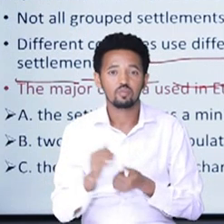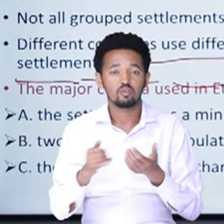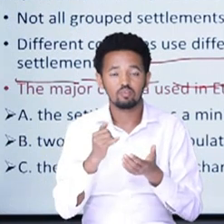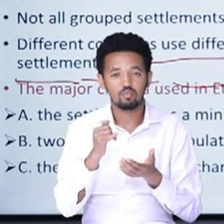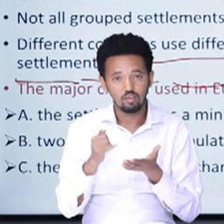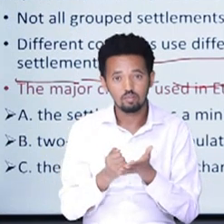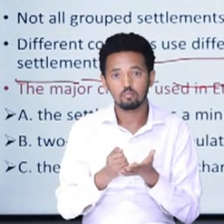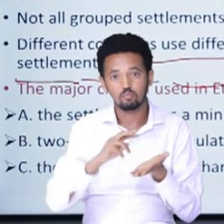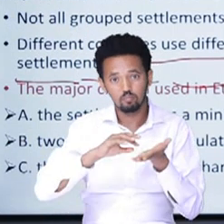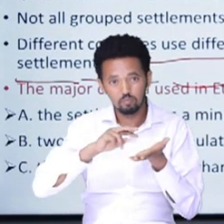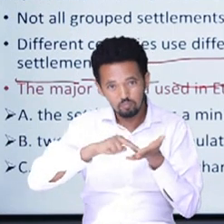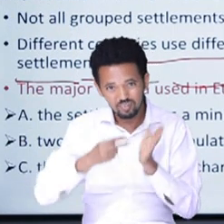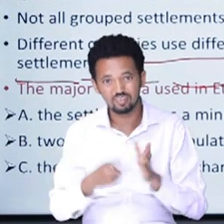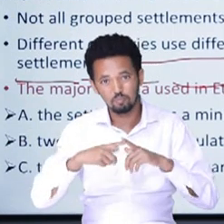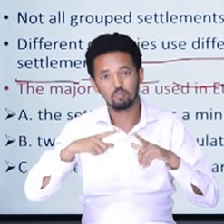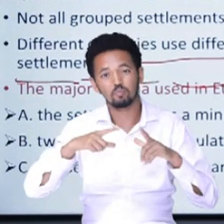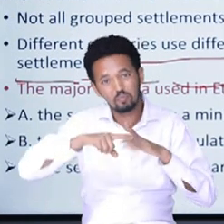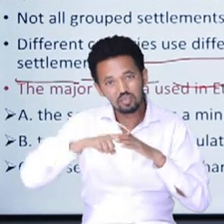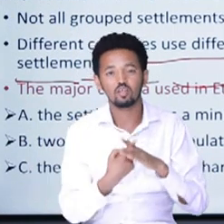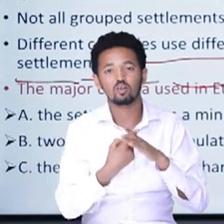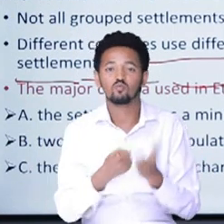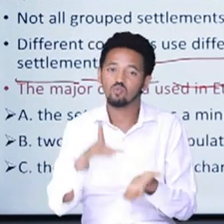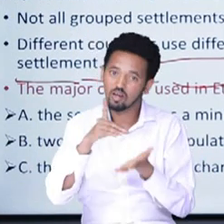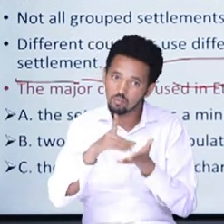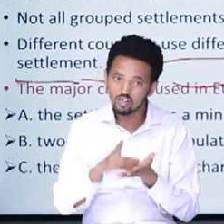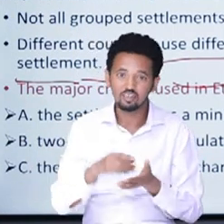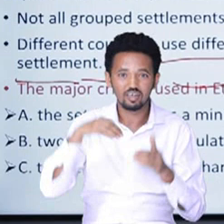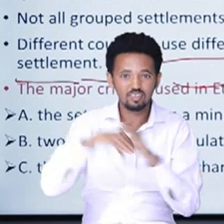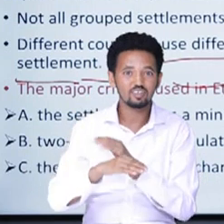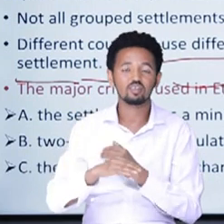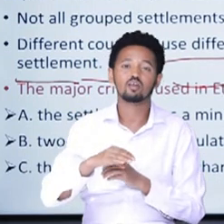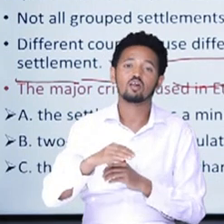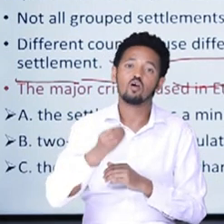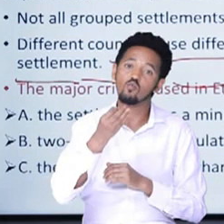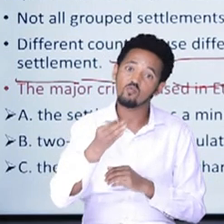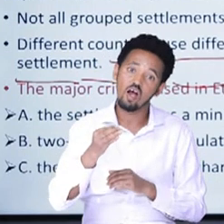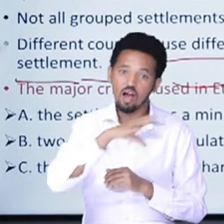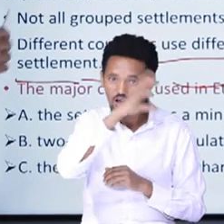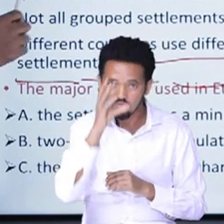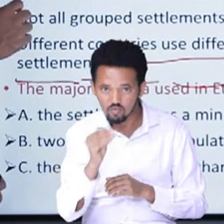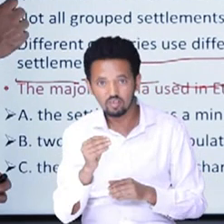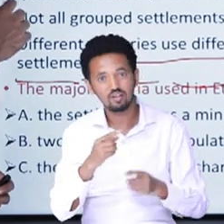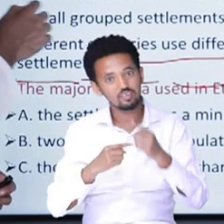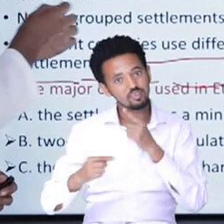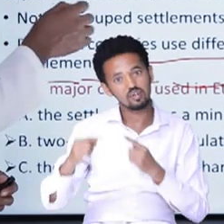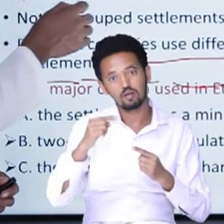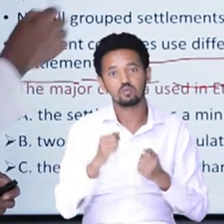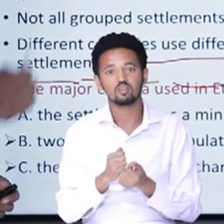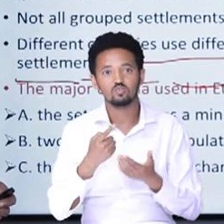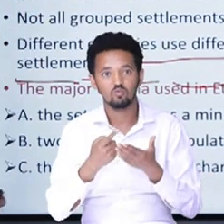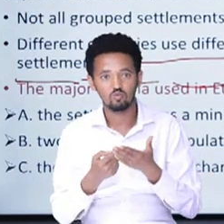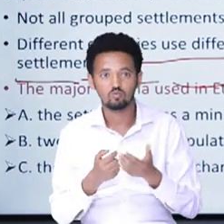That means the beginning of urbanization in Africa is related with the coming of